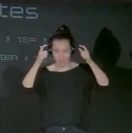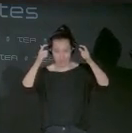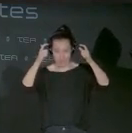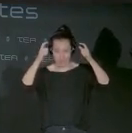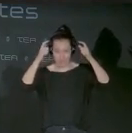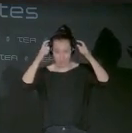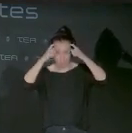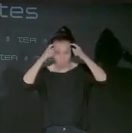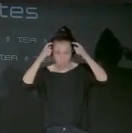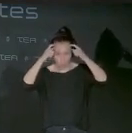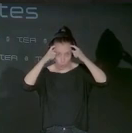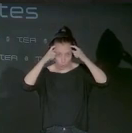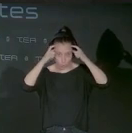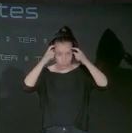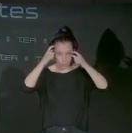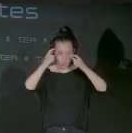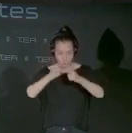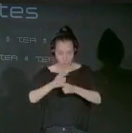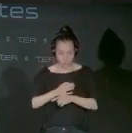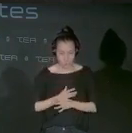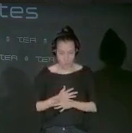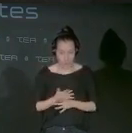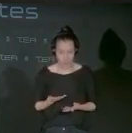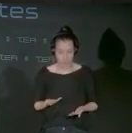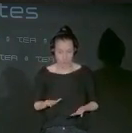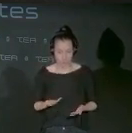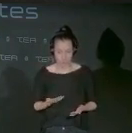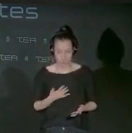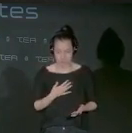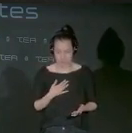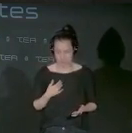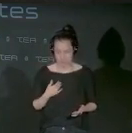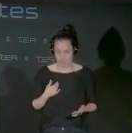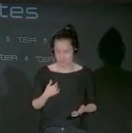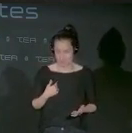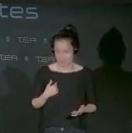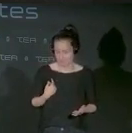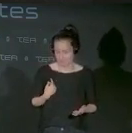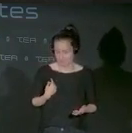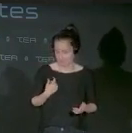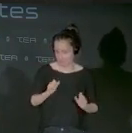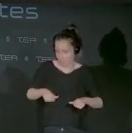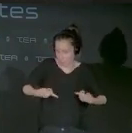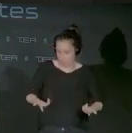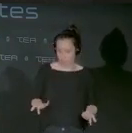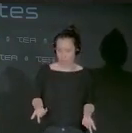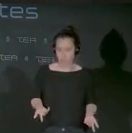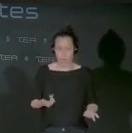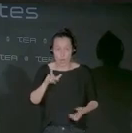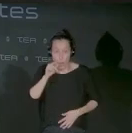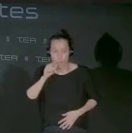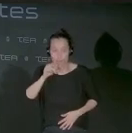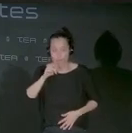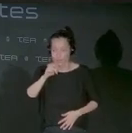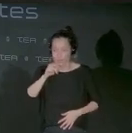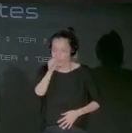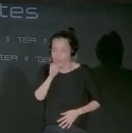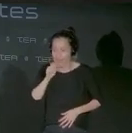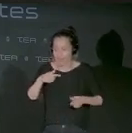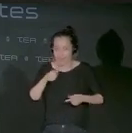sing. But they're better than literature. They're older than literature, so in-your-face literature.